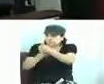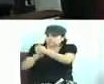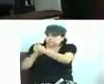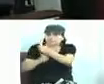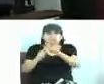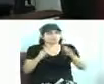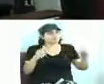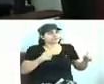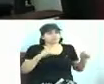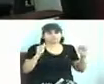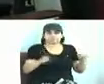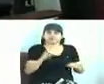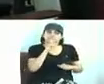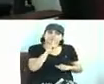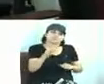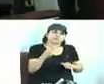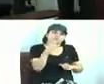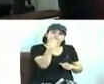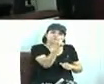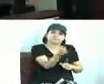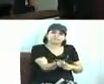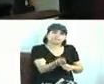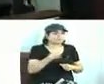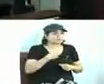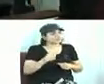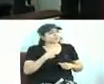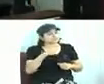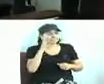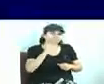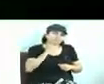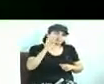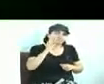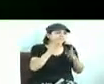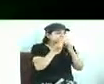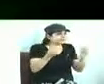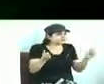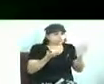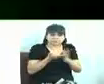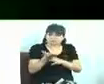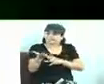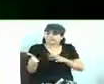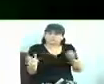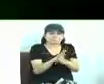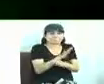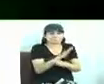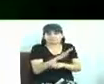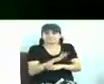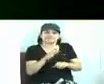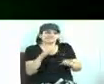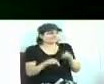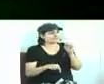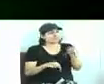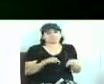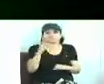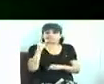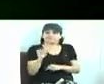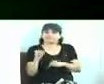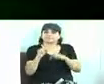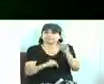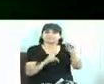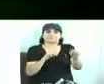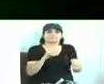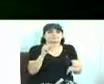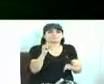I can truly say I've been healed through and through. Step by